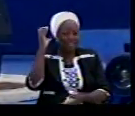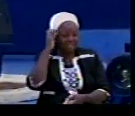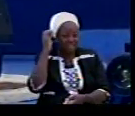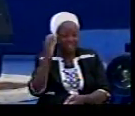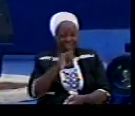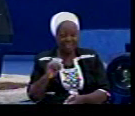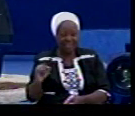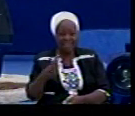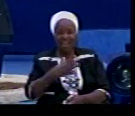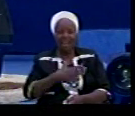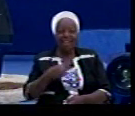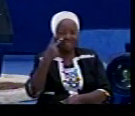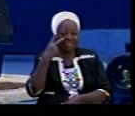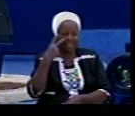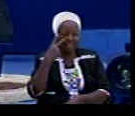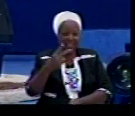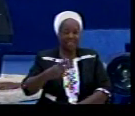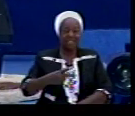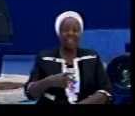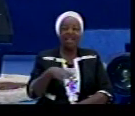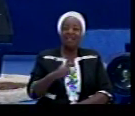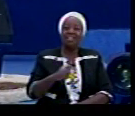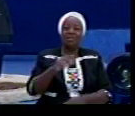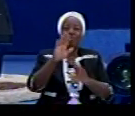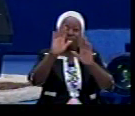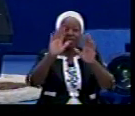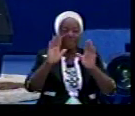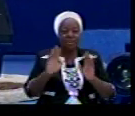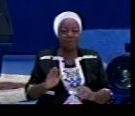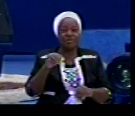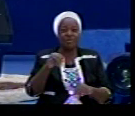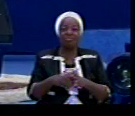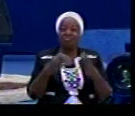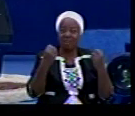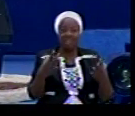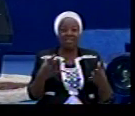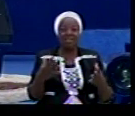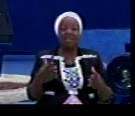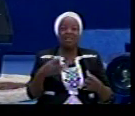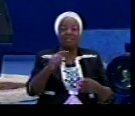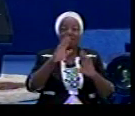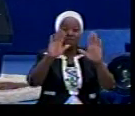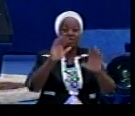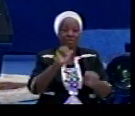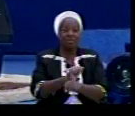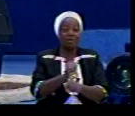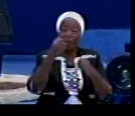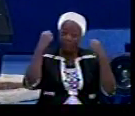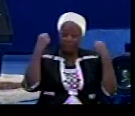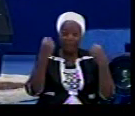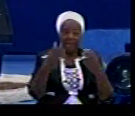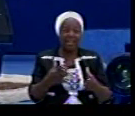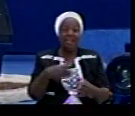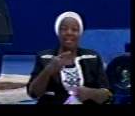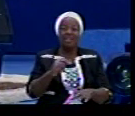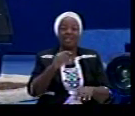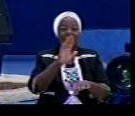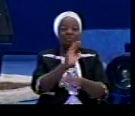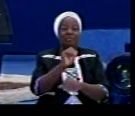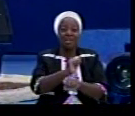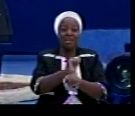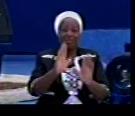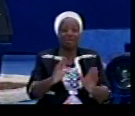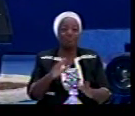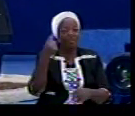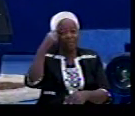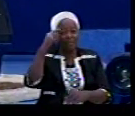and seeing the miracles in the plural, the miracles plenty, the miracles for